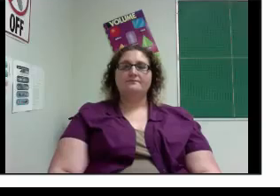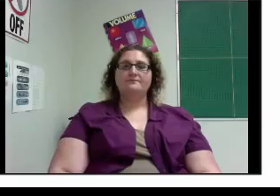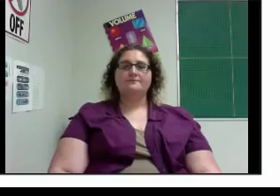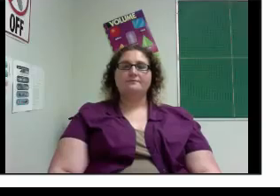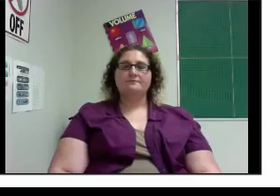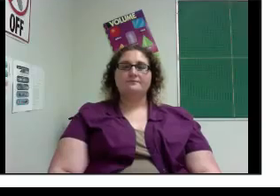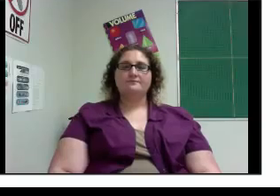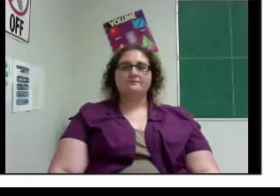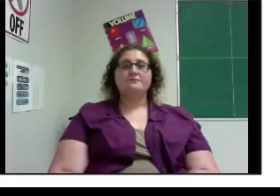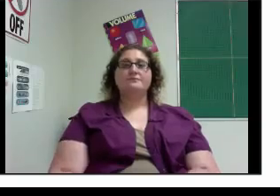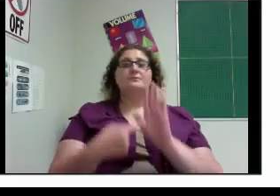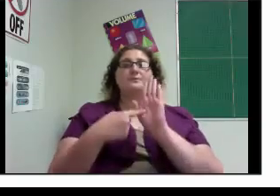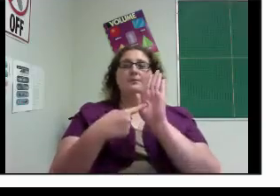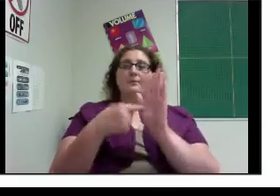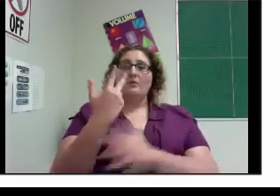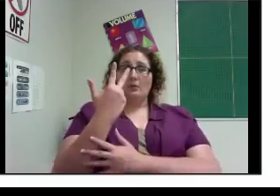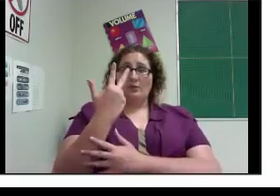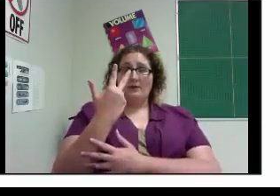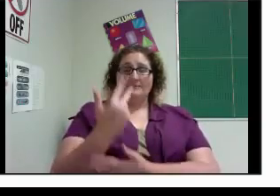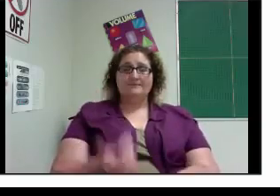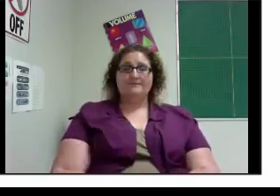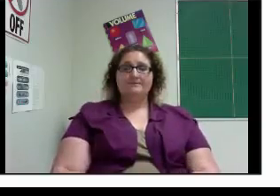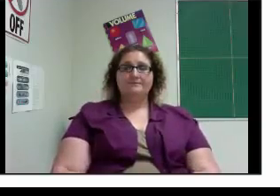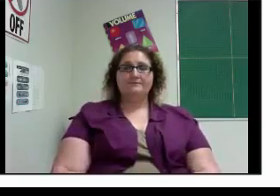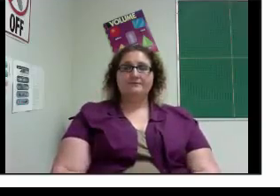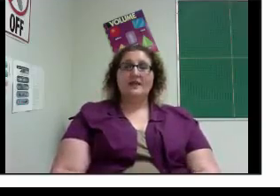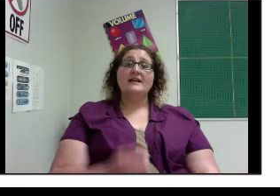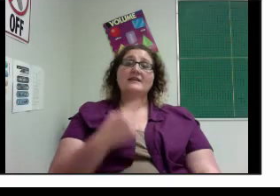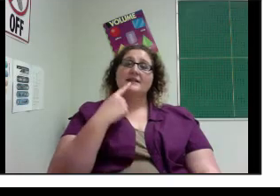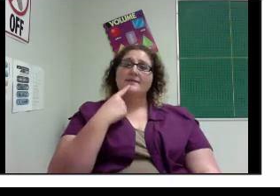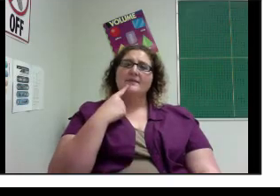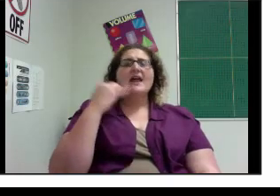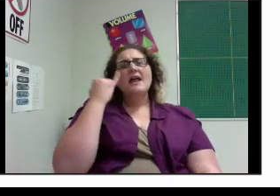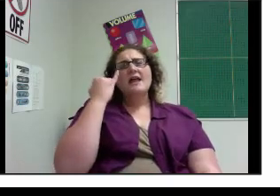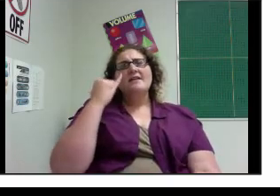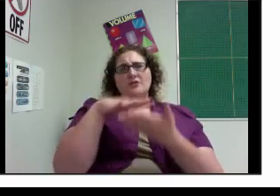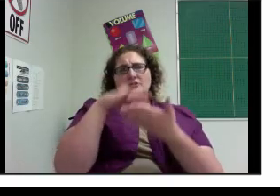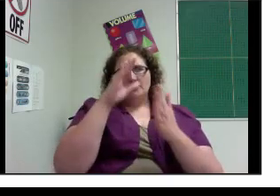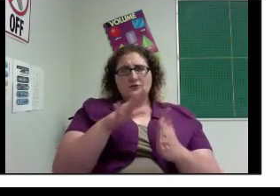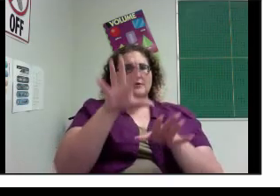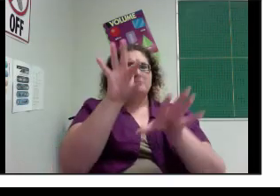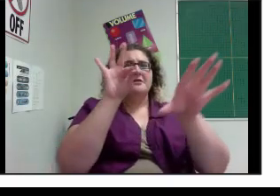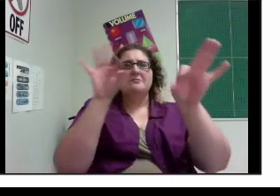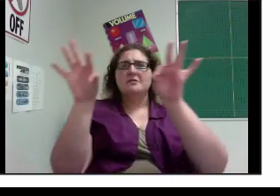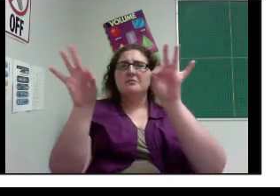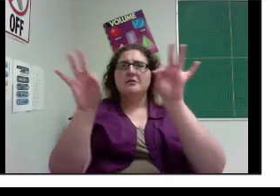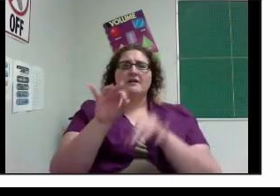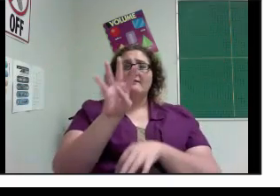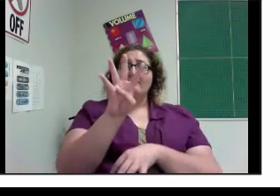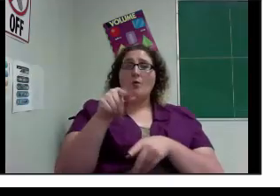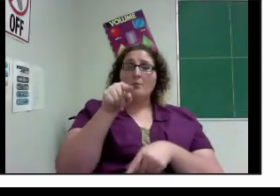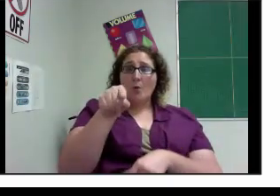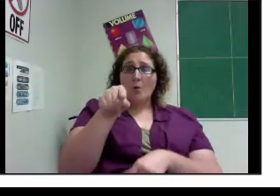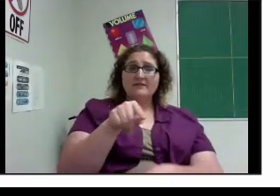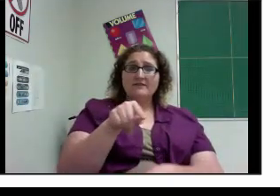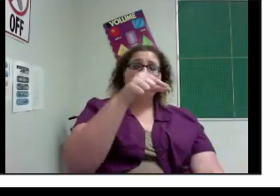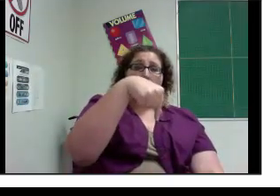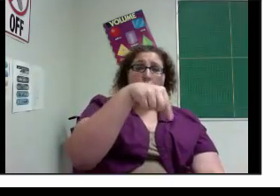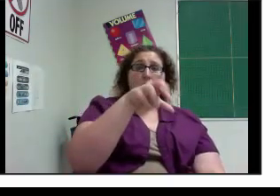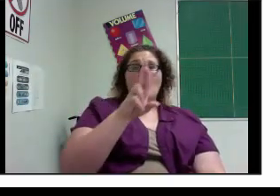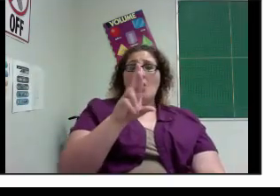Example 3. It says, suppose a student picks 4 points at random from Q, R, S, T, and W shown